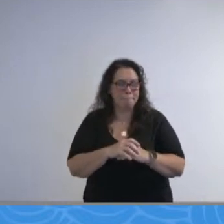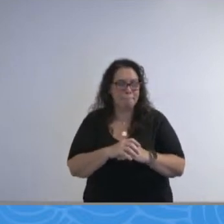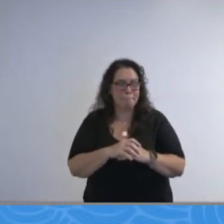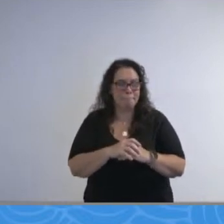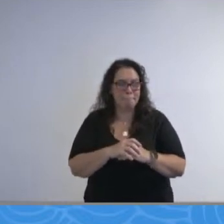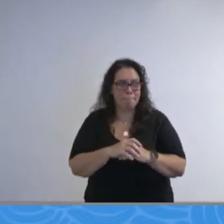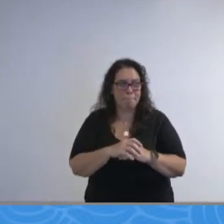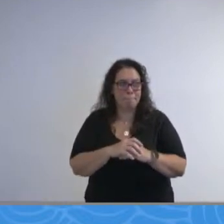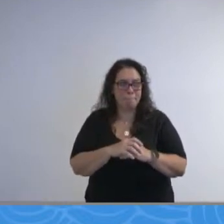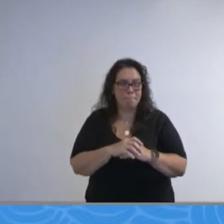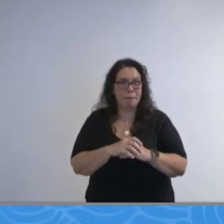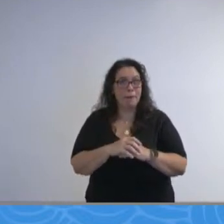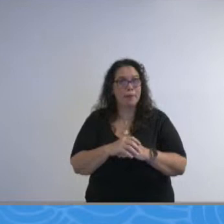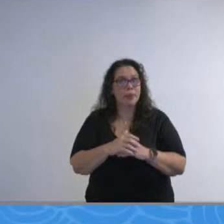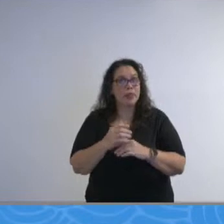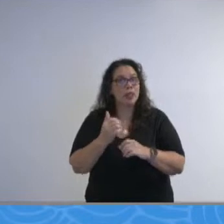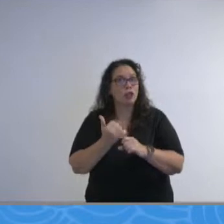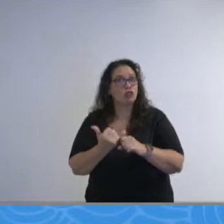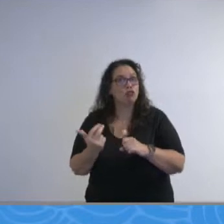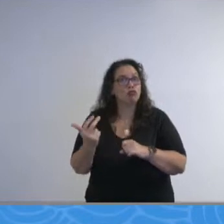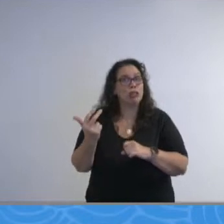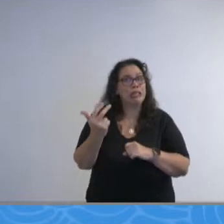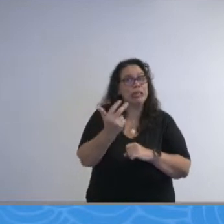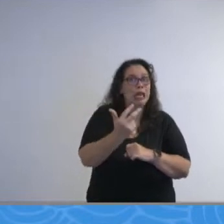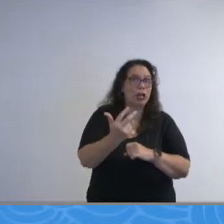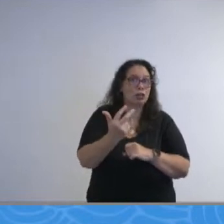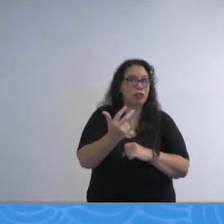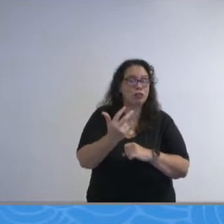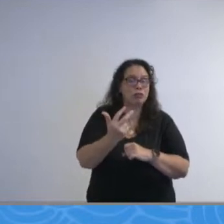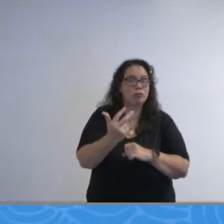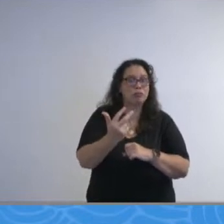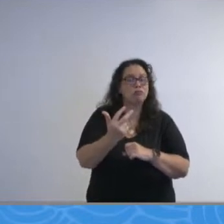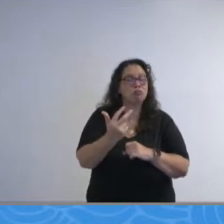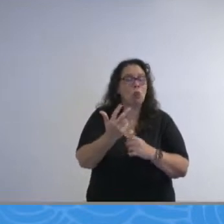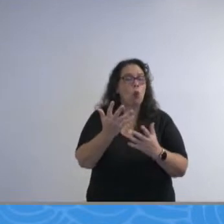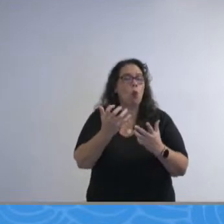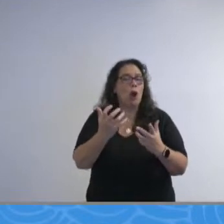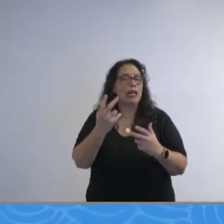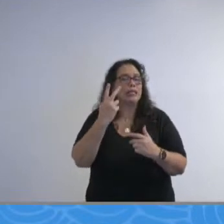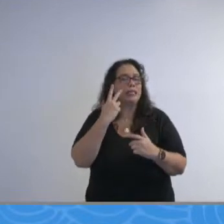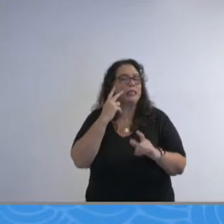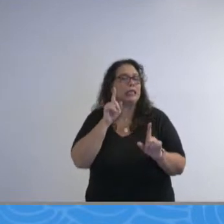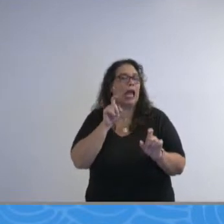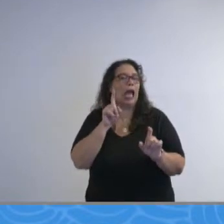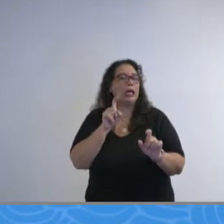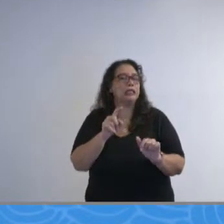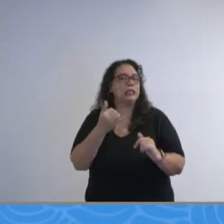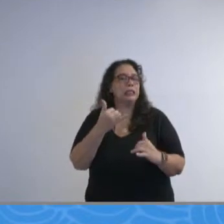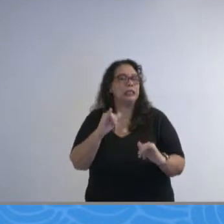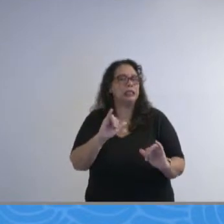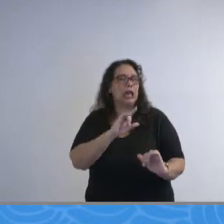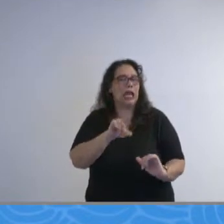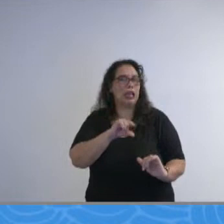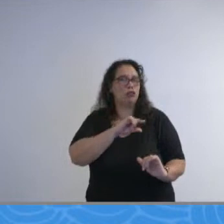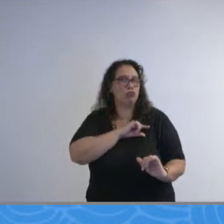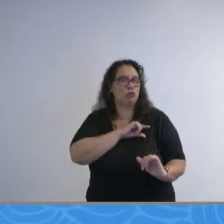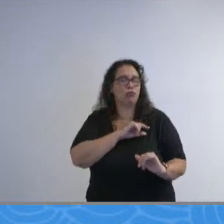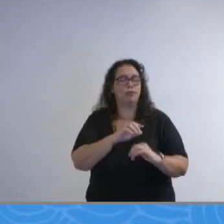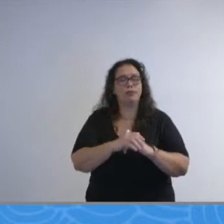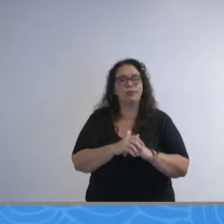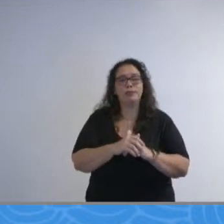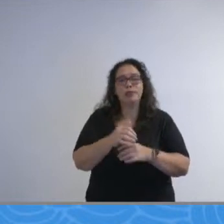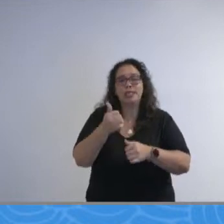and in 3 years after those assessments, they need to see if he's still eligible. Every time there's an